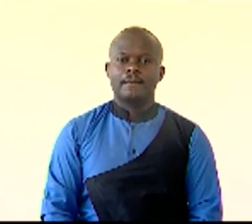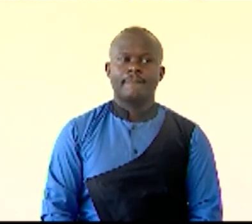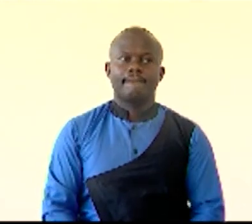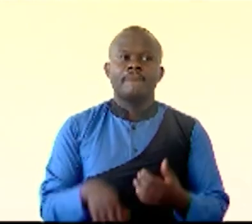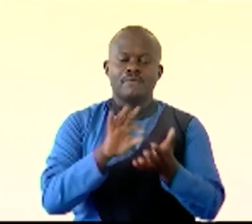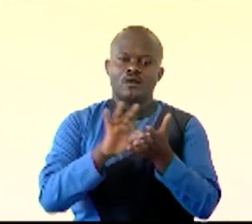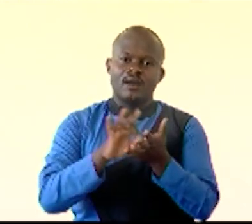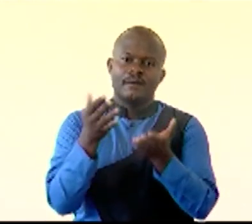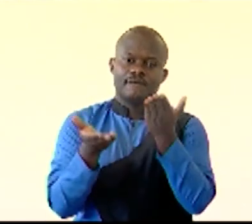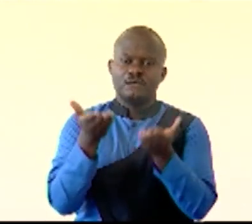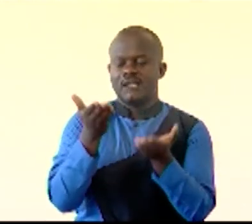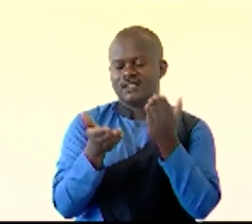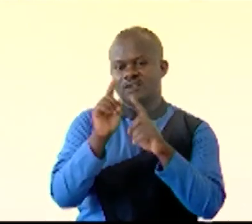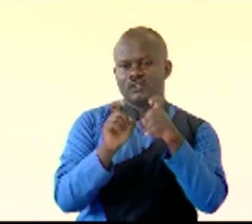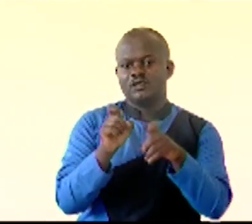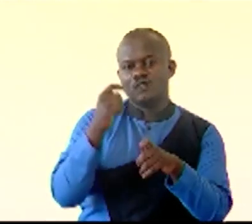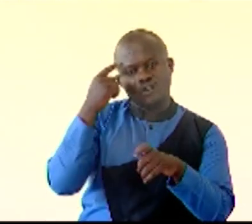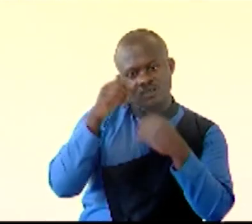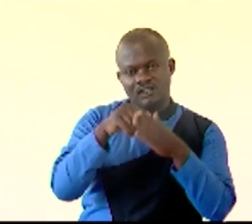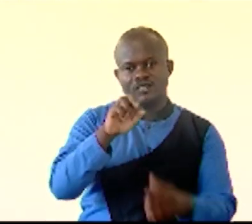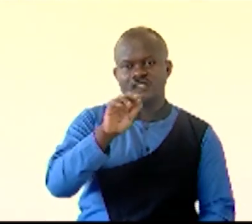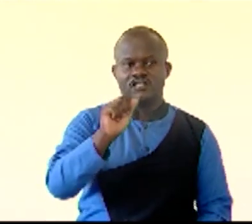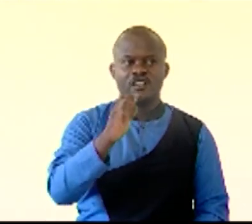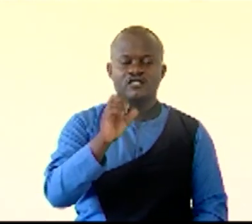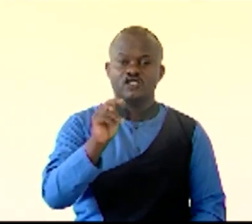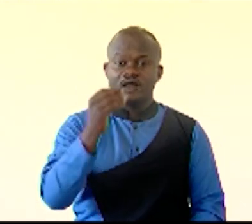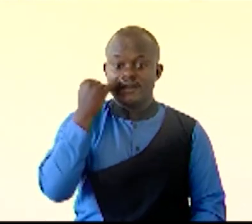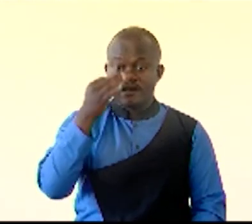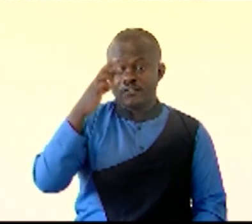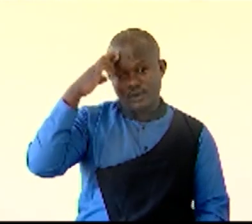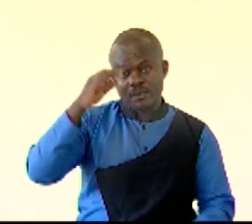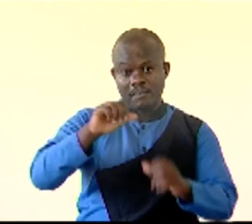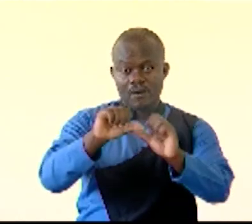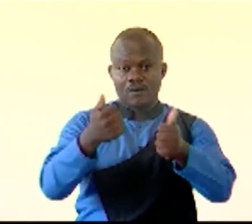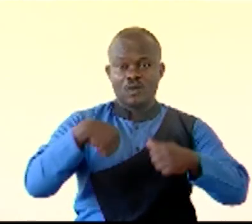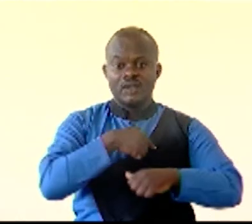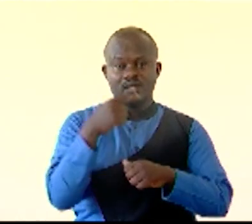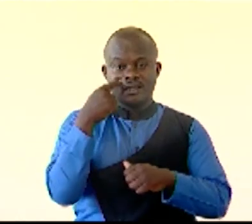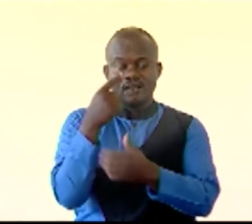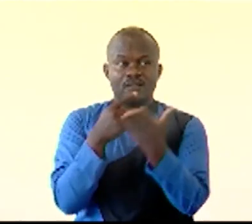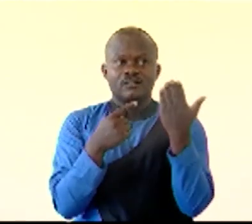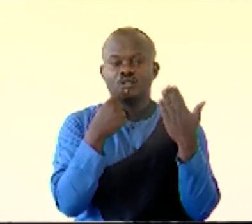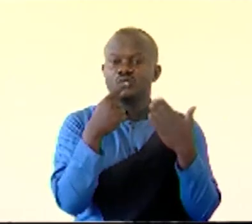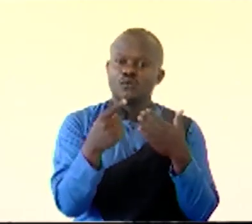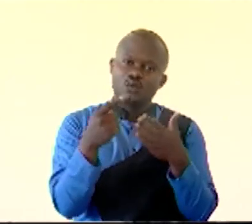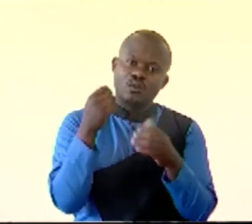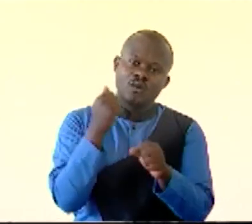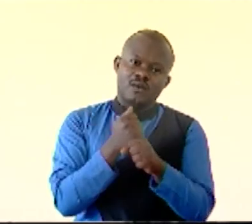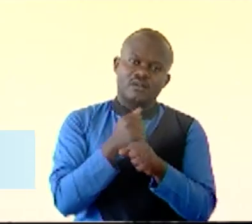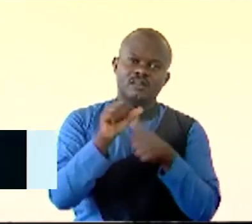Write a balanced equation for this reaction. If you remember well, we said that to work out